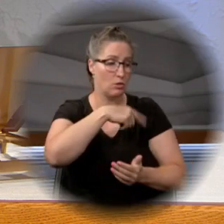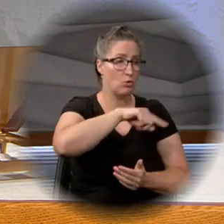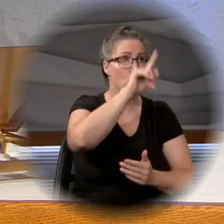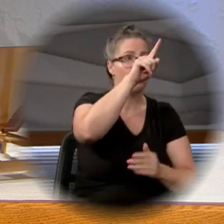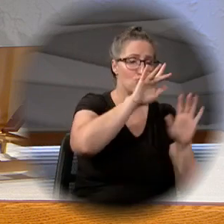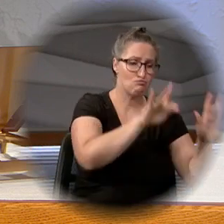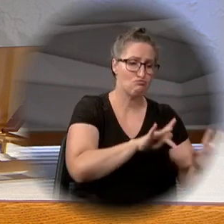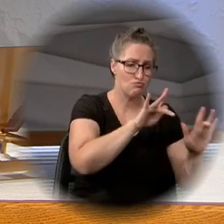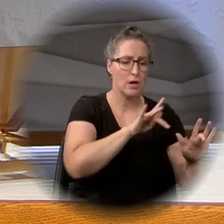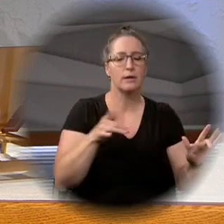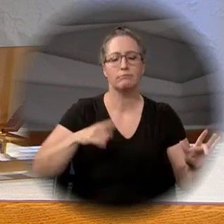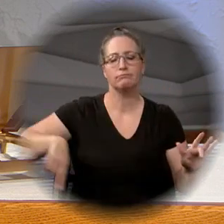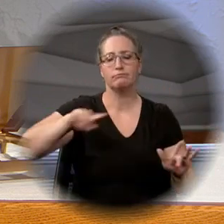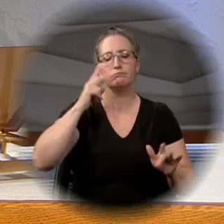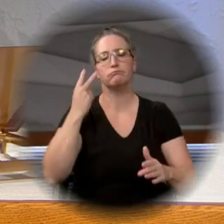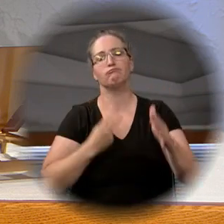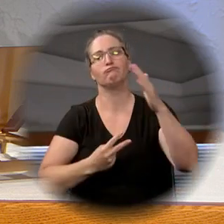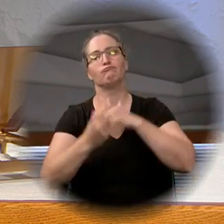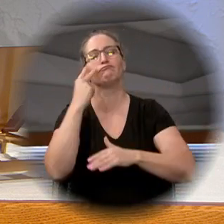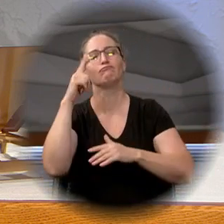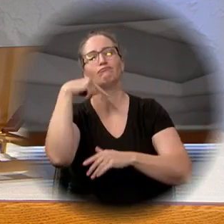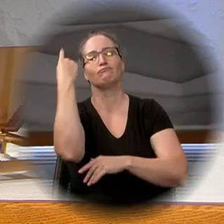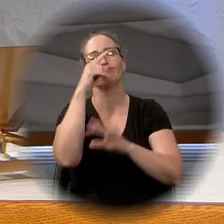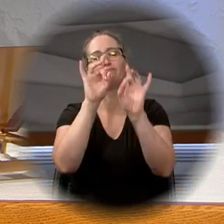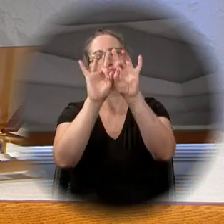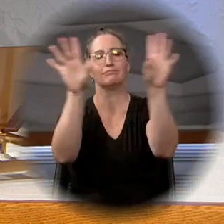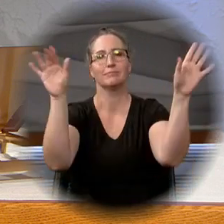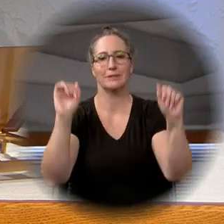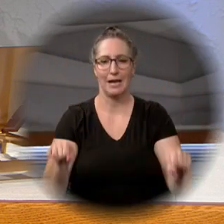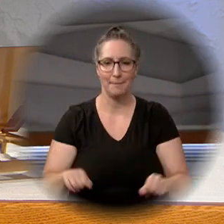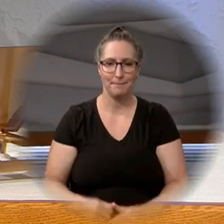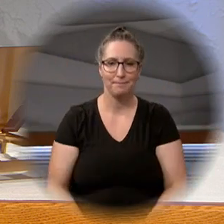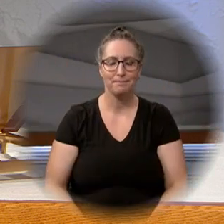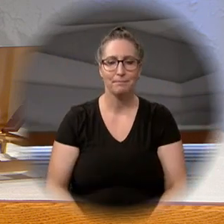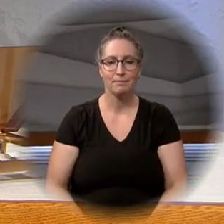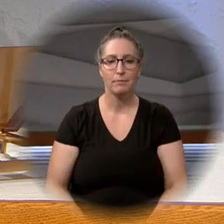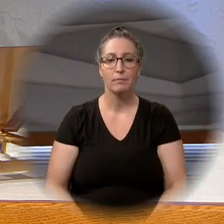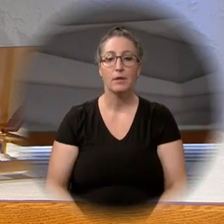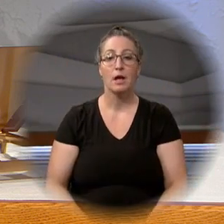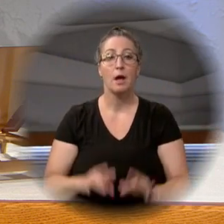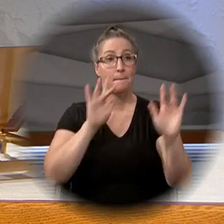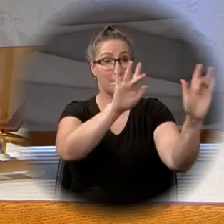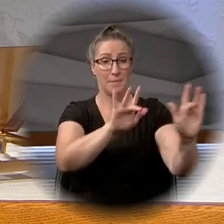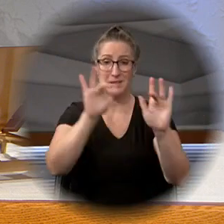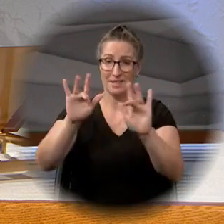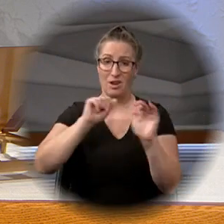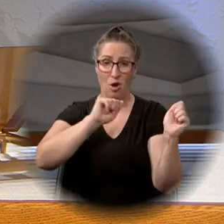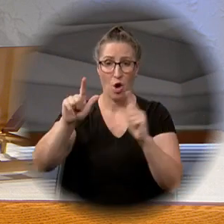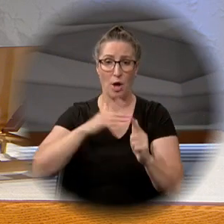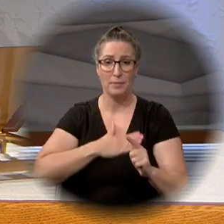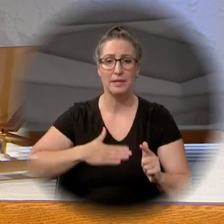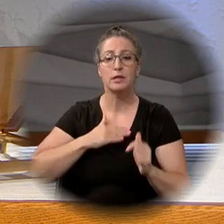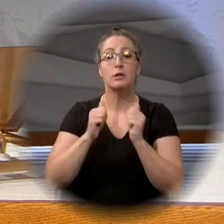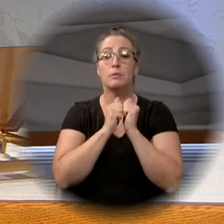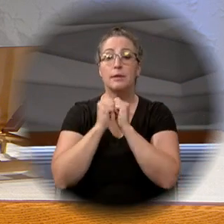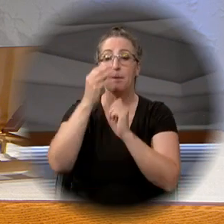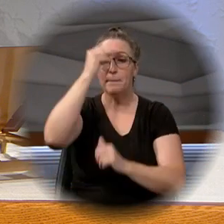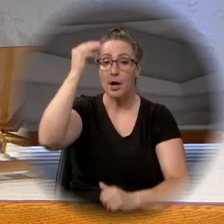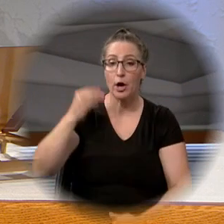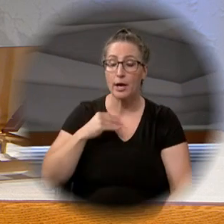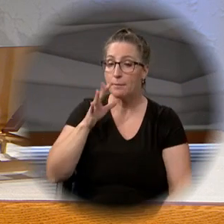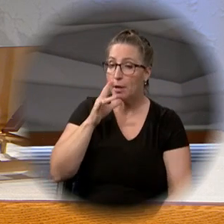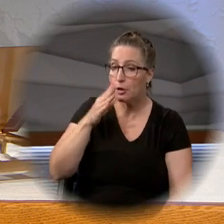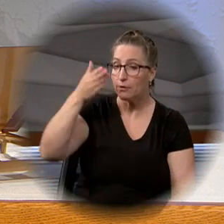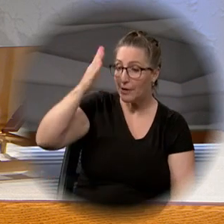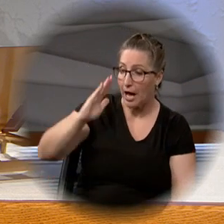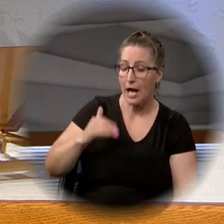mercy. Welcome them into the light of your face. Have mercy on us all, we pray, that with the Blessed Virgin Mary, Mother